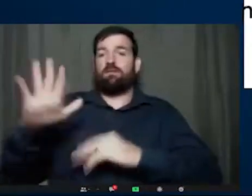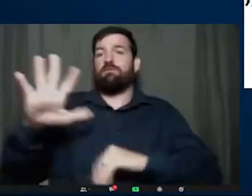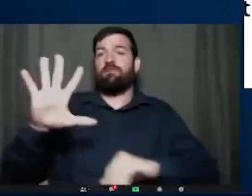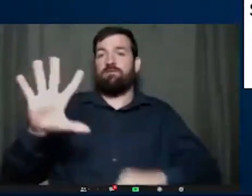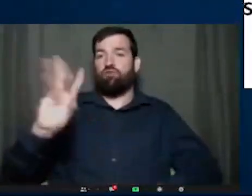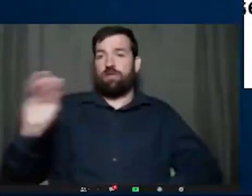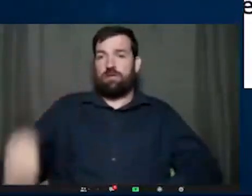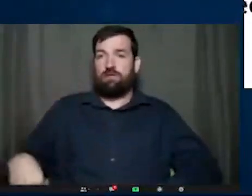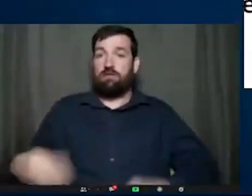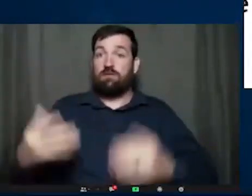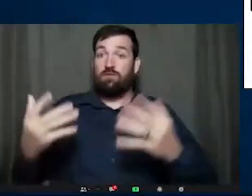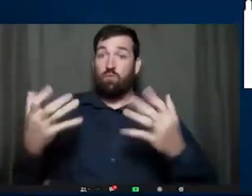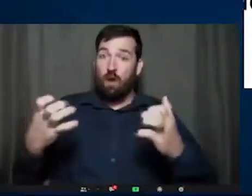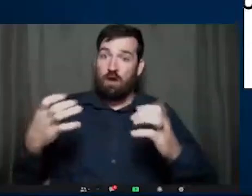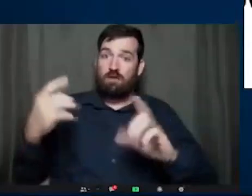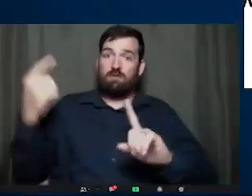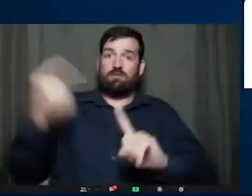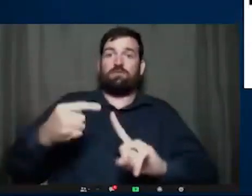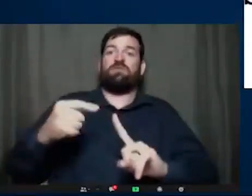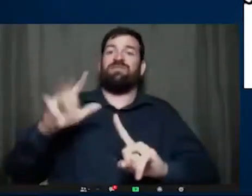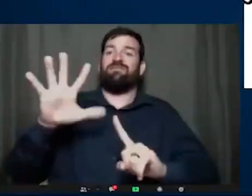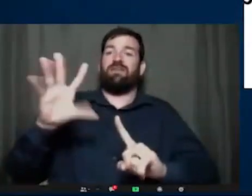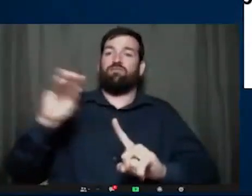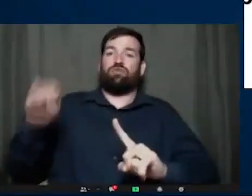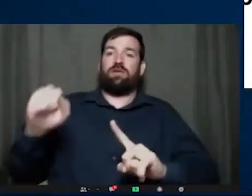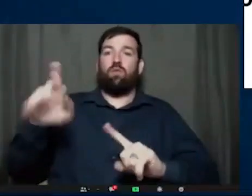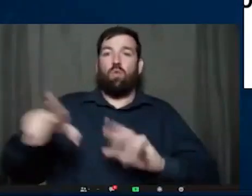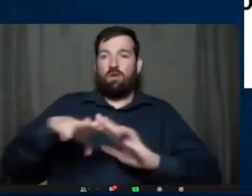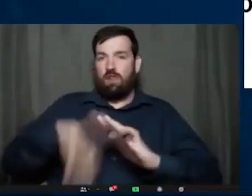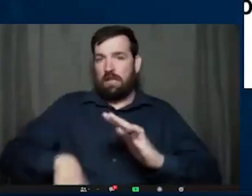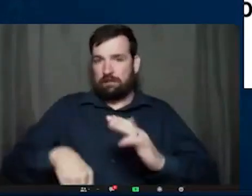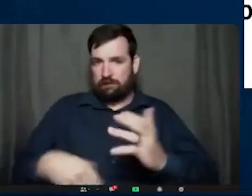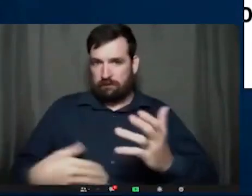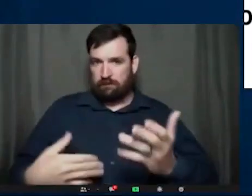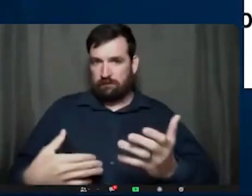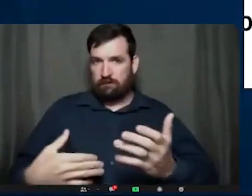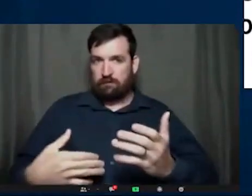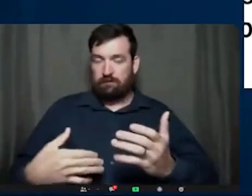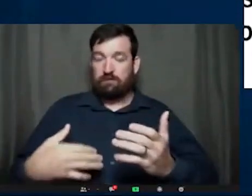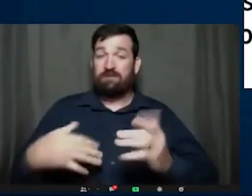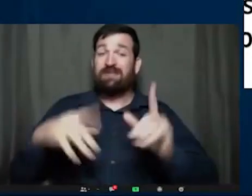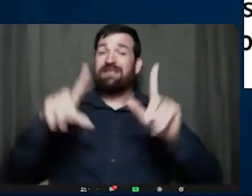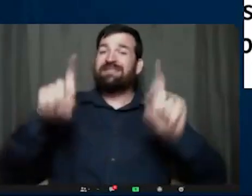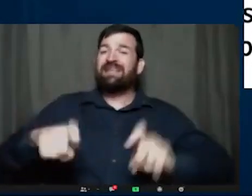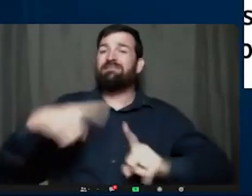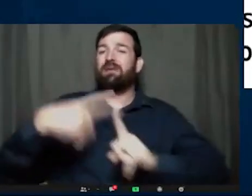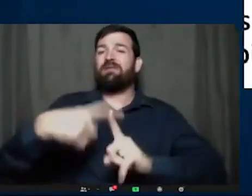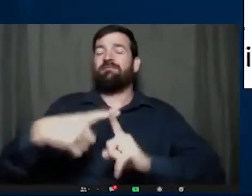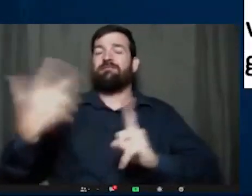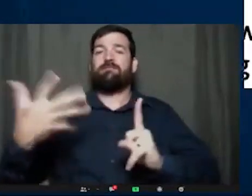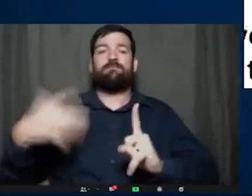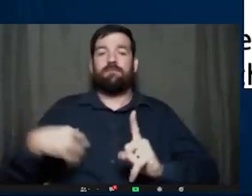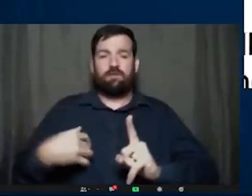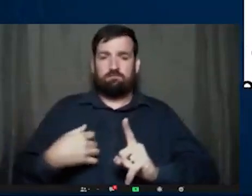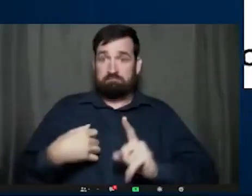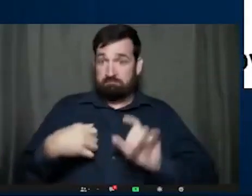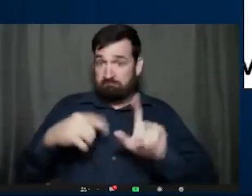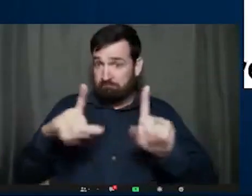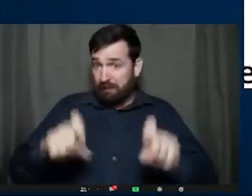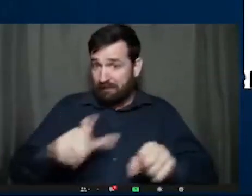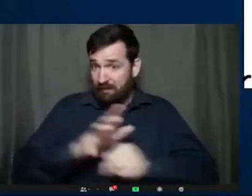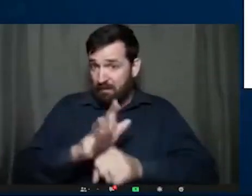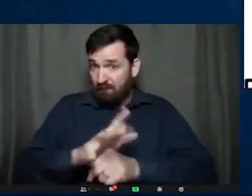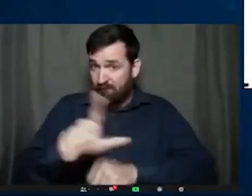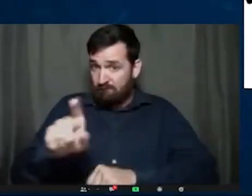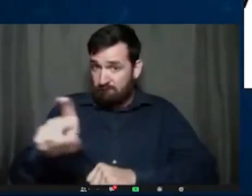at or below 5% for as long as we can. Test positivity is a way to measure, are we testing enough? And so when we